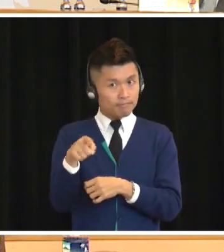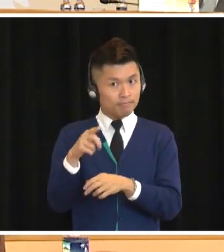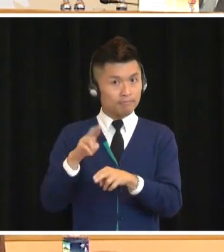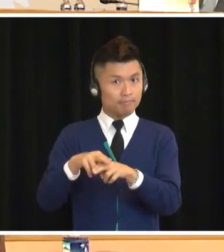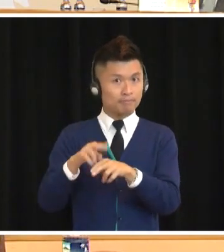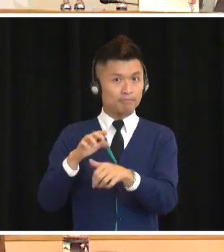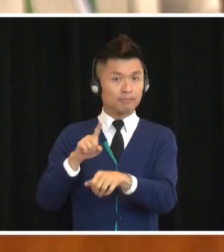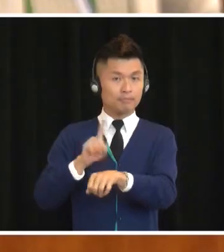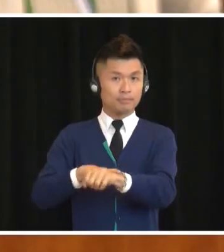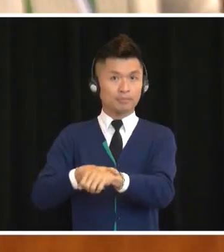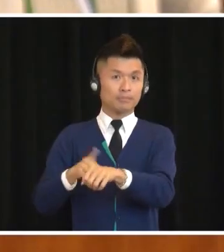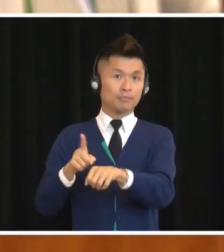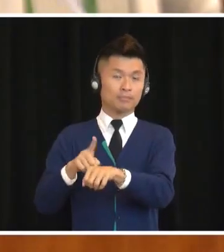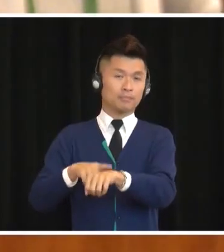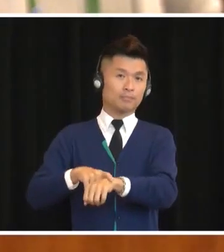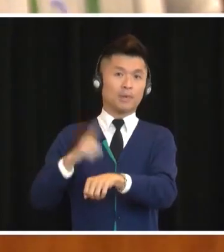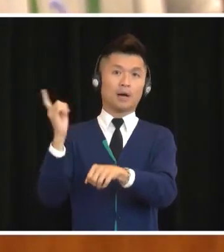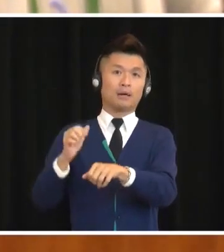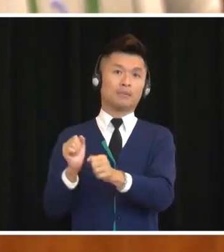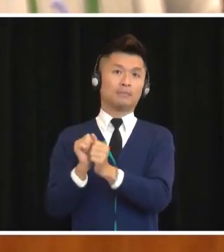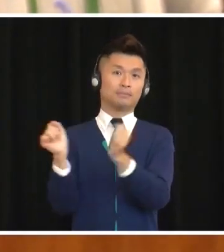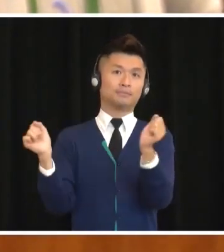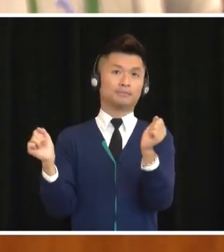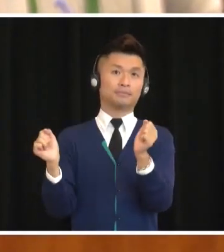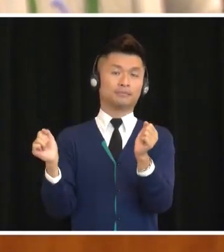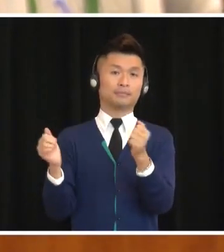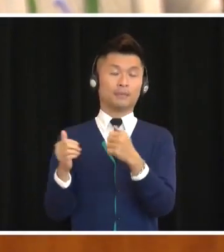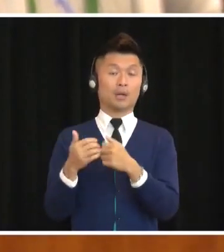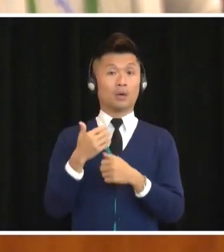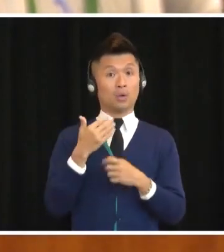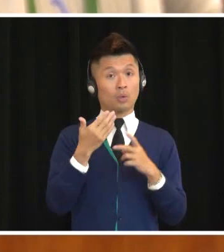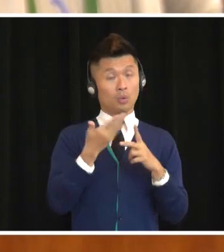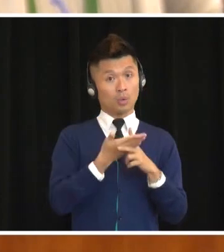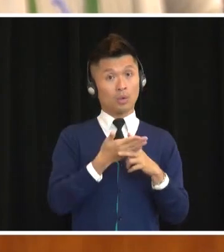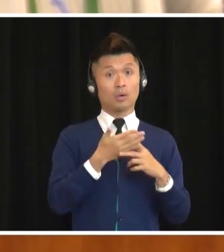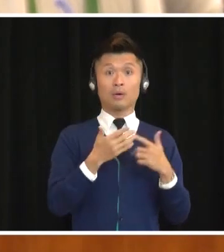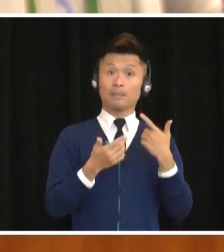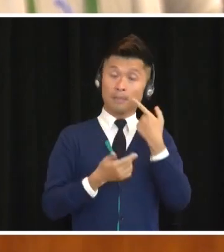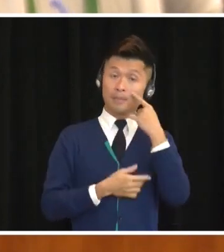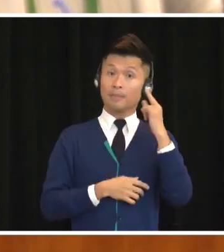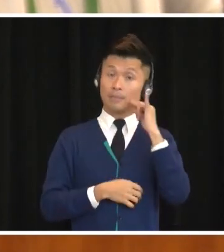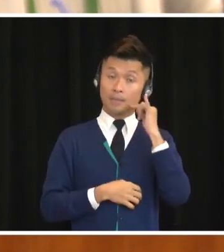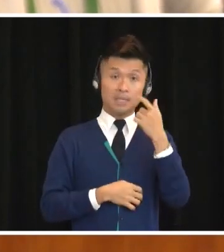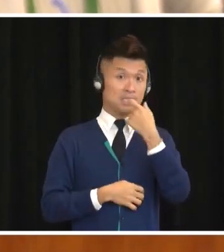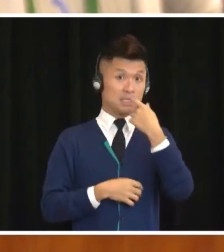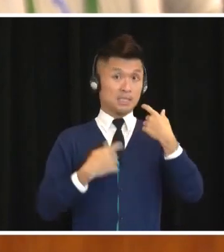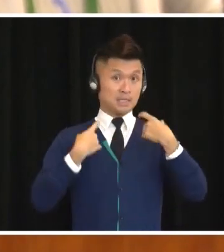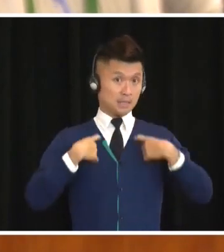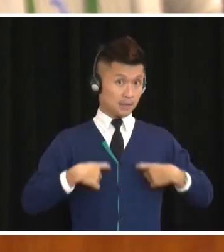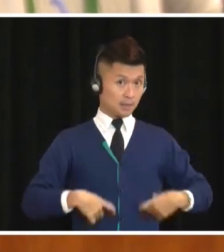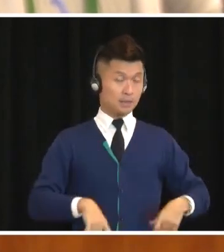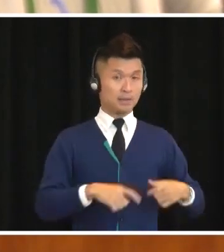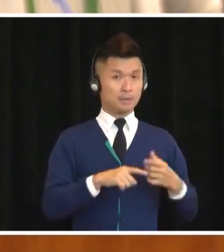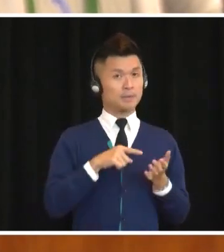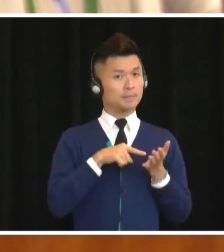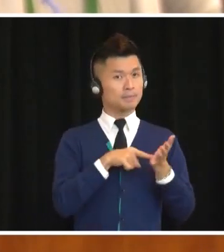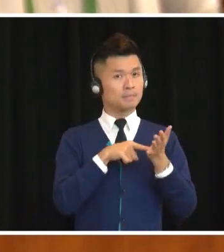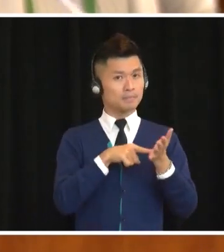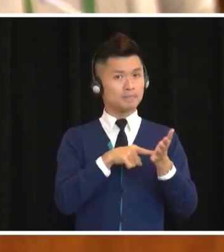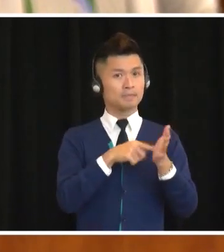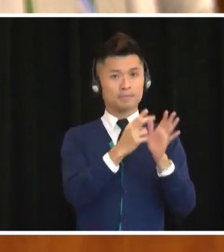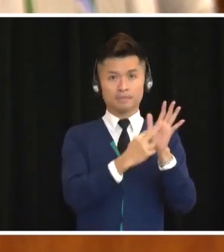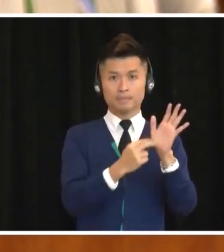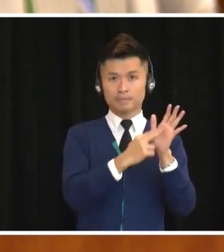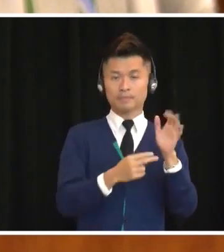may consider to release the child from detention. It is possible that the parent or the lawyer take